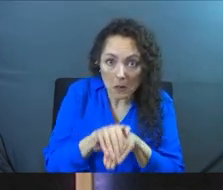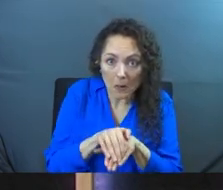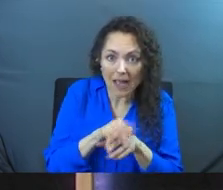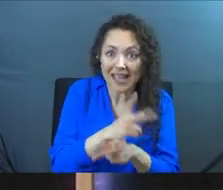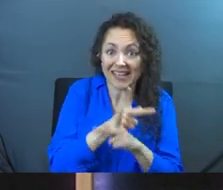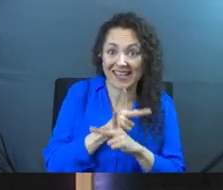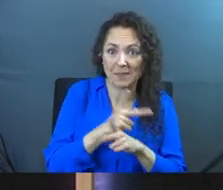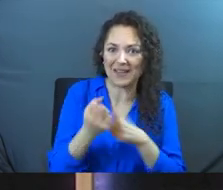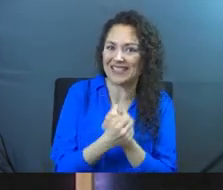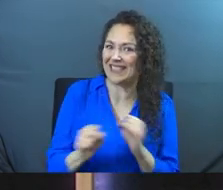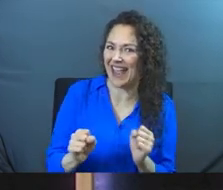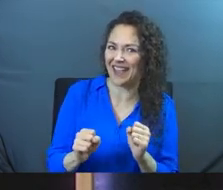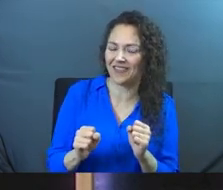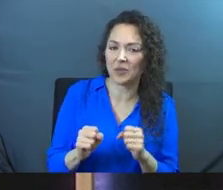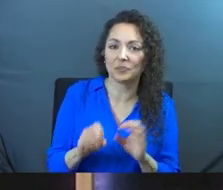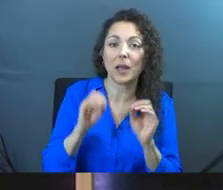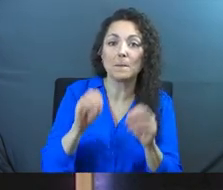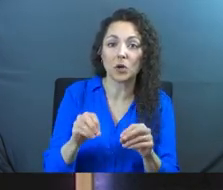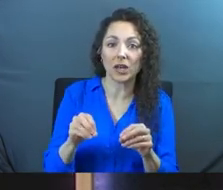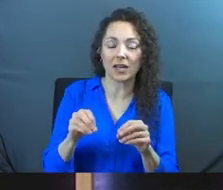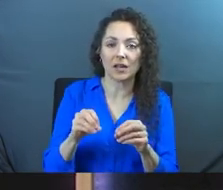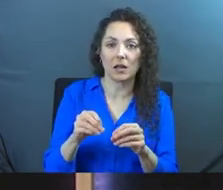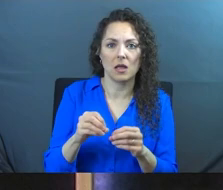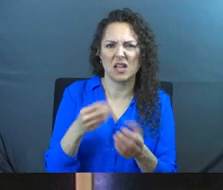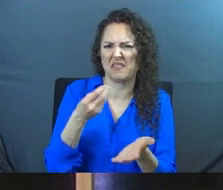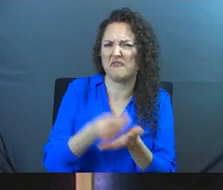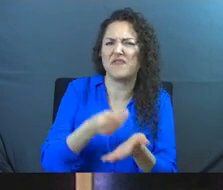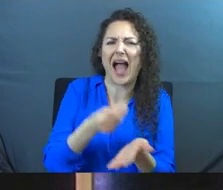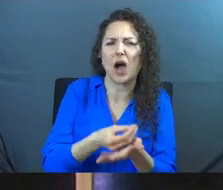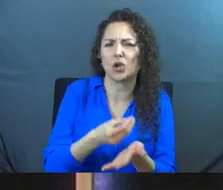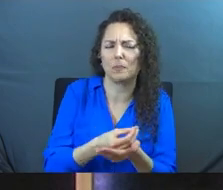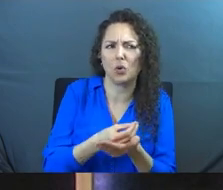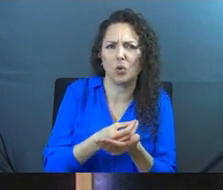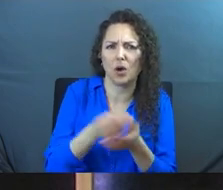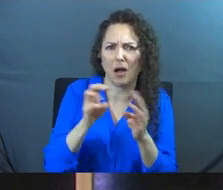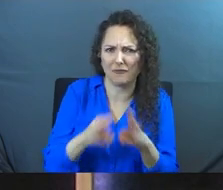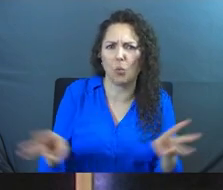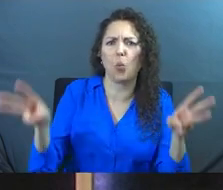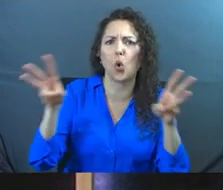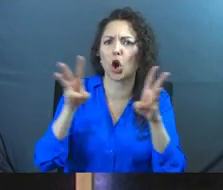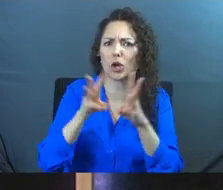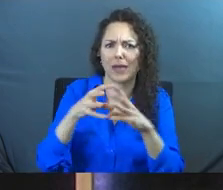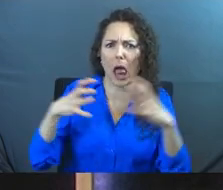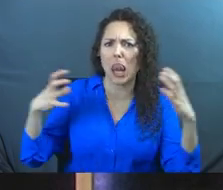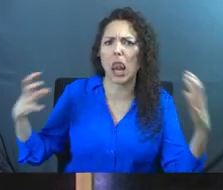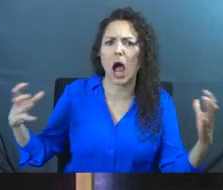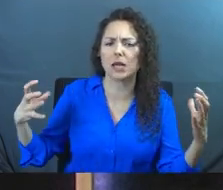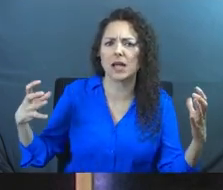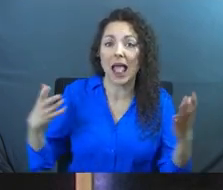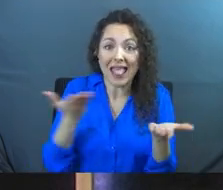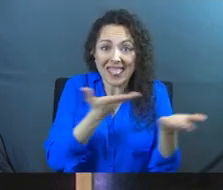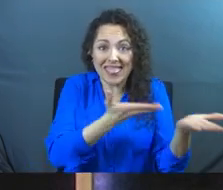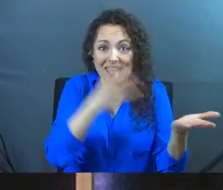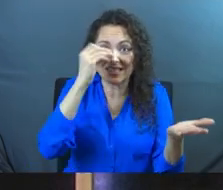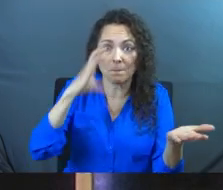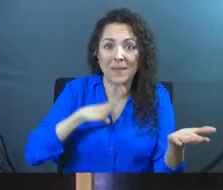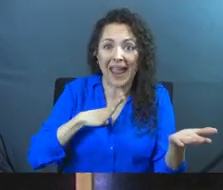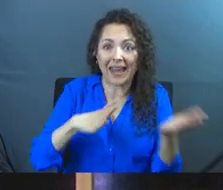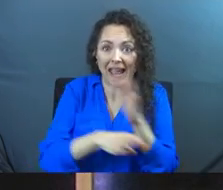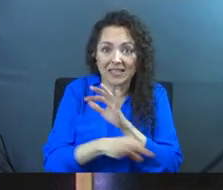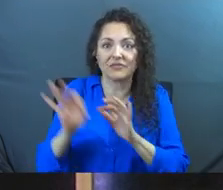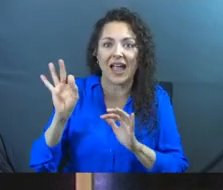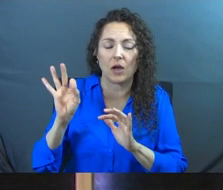So immediately they're clued into this is valuable. This is something worth a lot that this man has